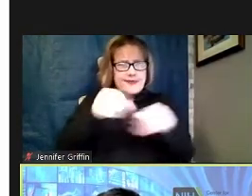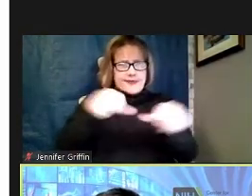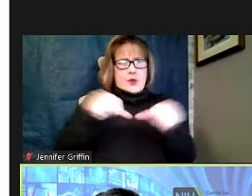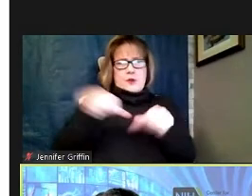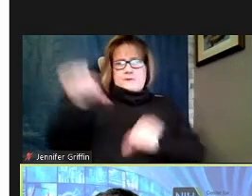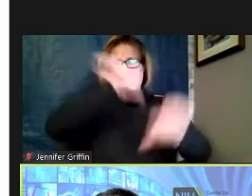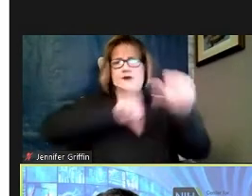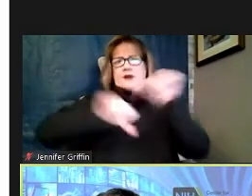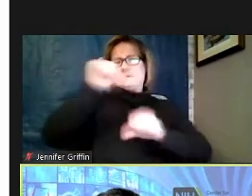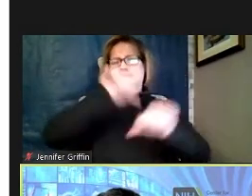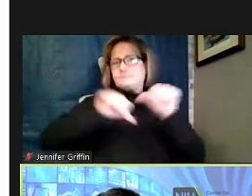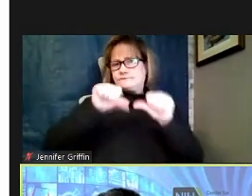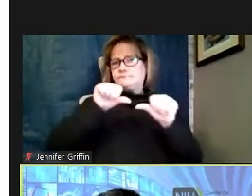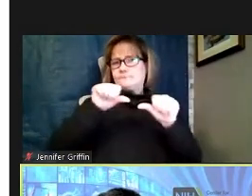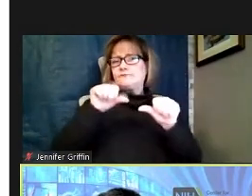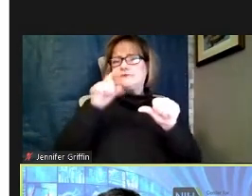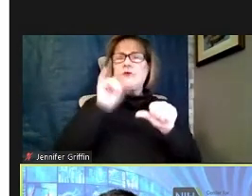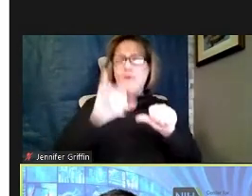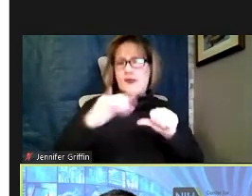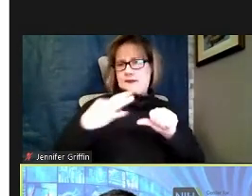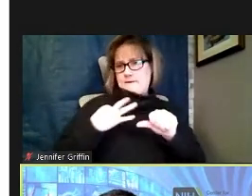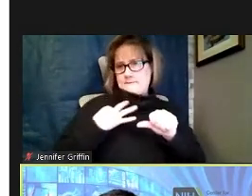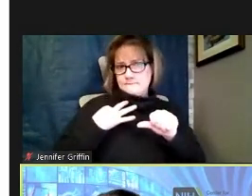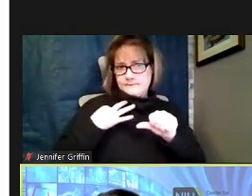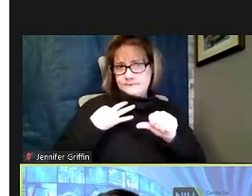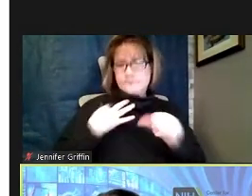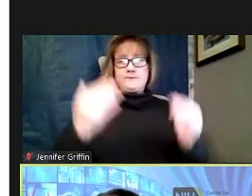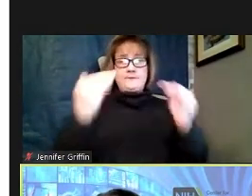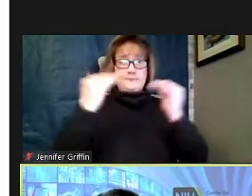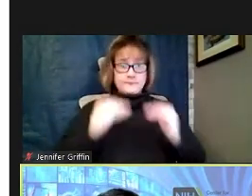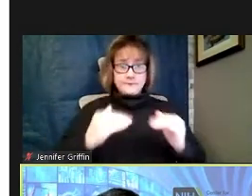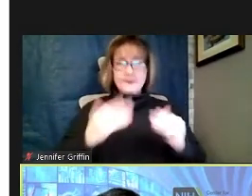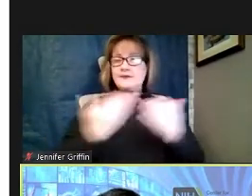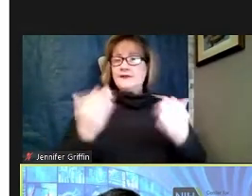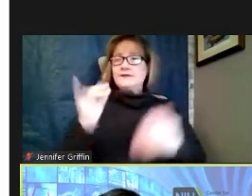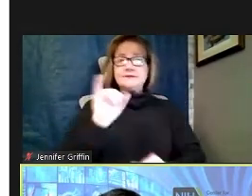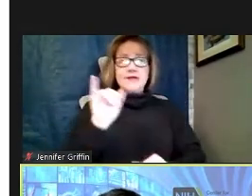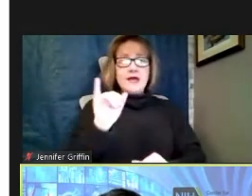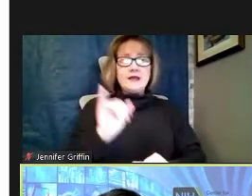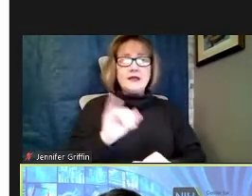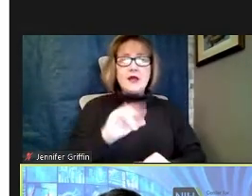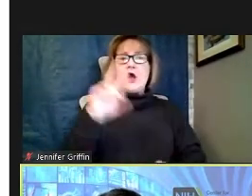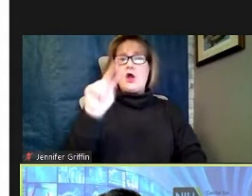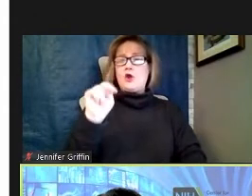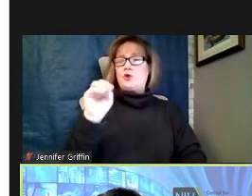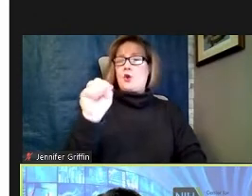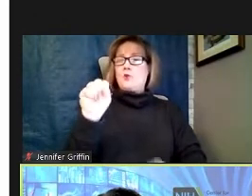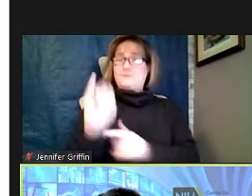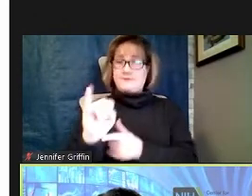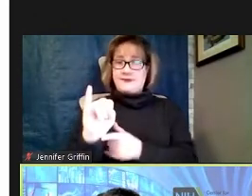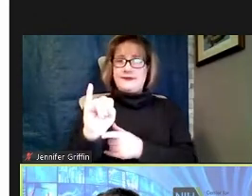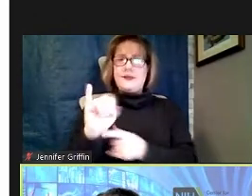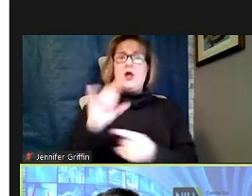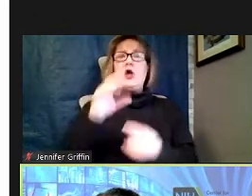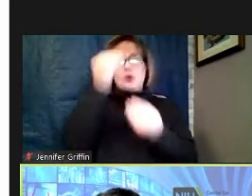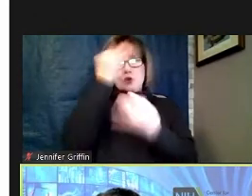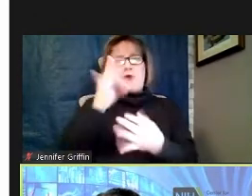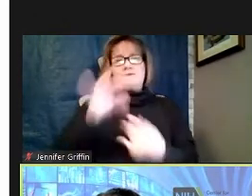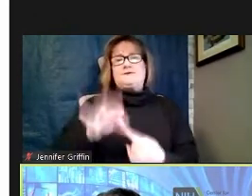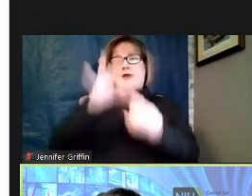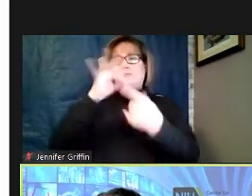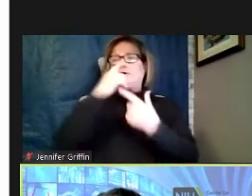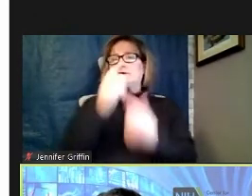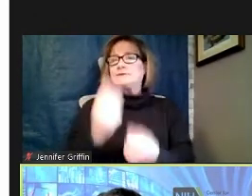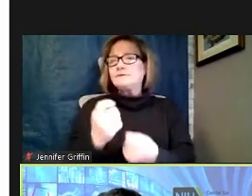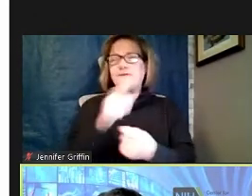be for applications. And then things like a NOSI, Notice of Special Interest, is simplified notices